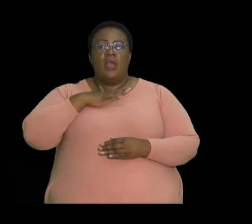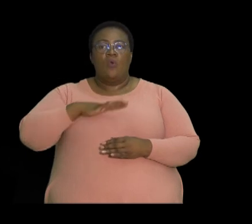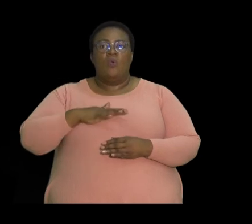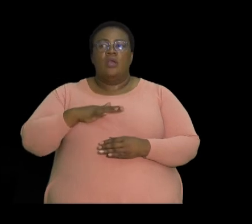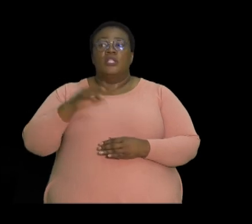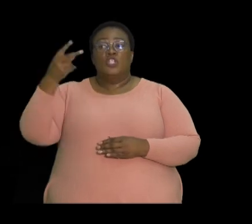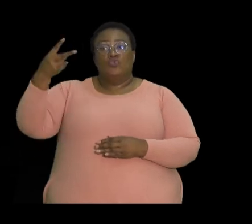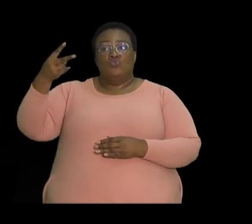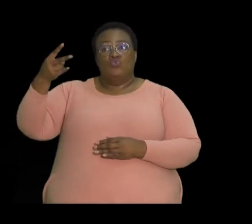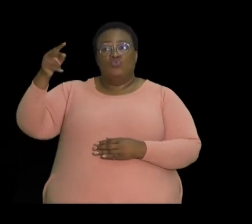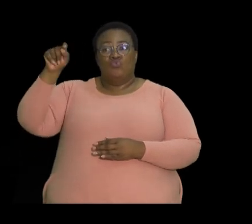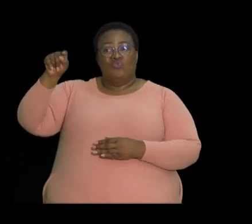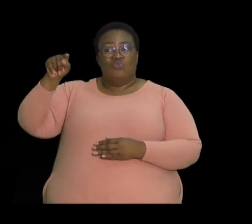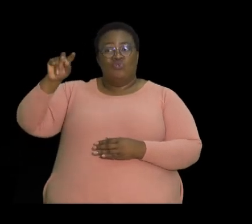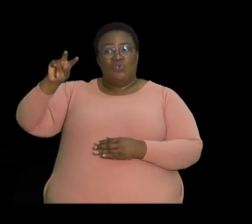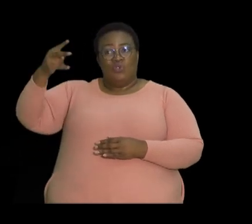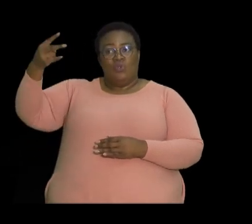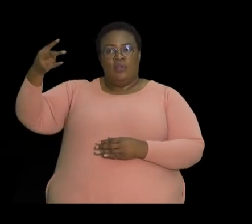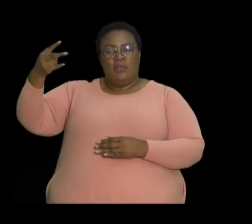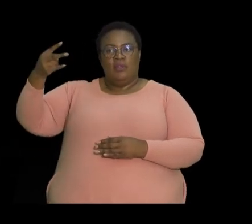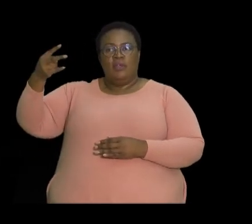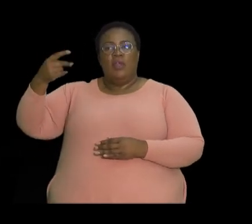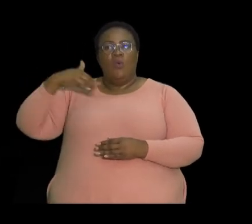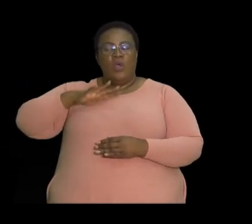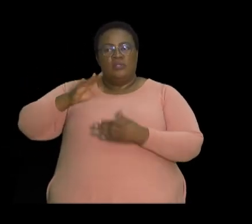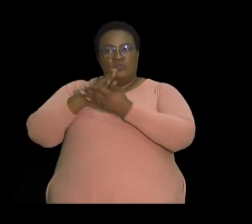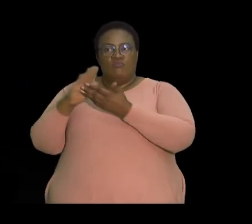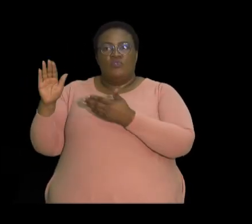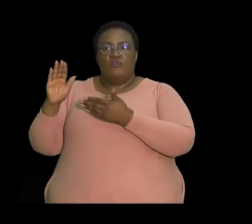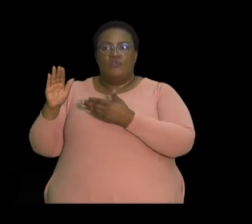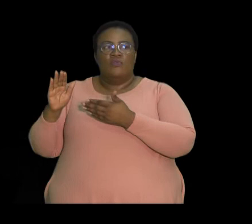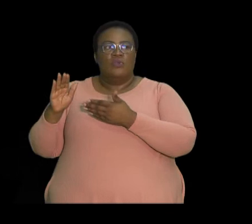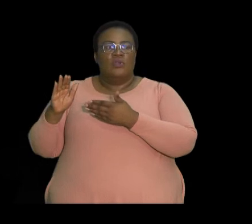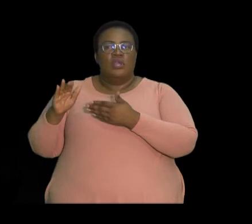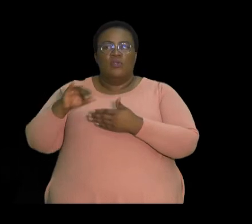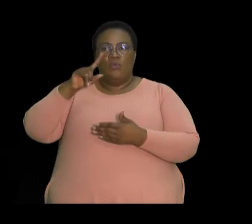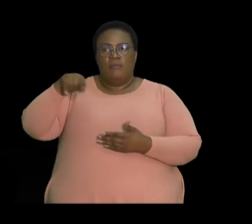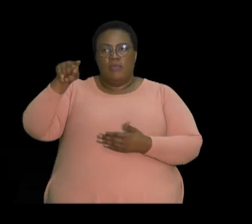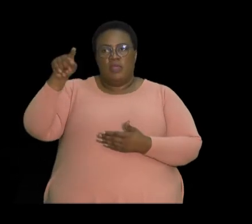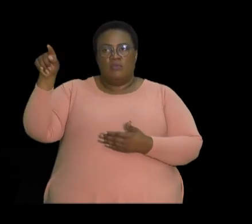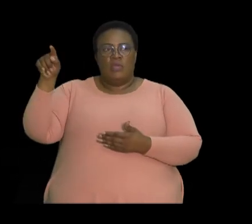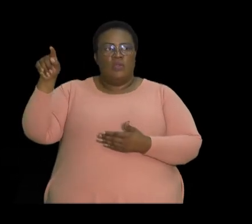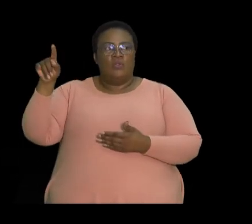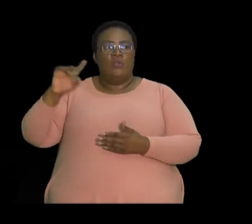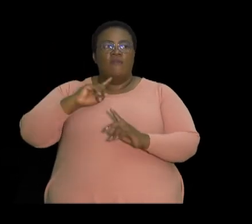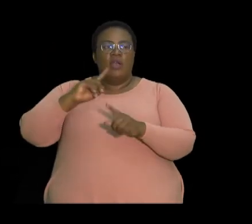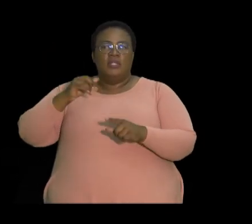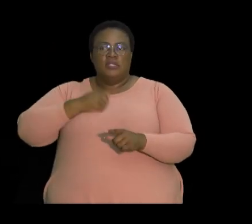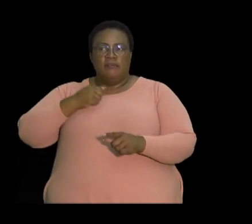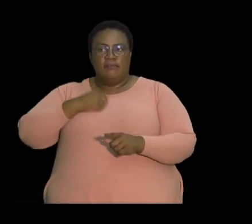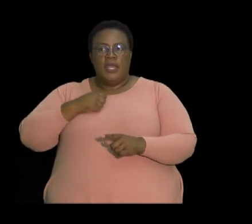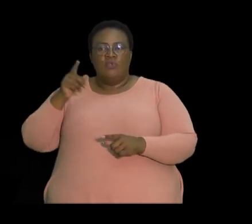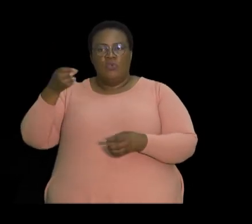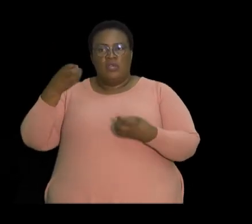there, since I want to remove that 2 there, I will take a square root on both sides. So it will be the square root of my